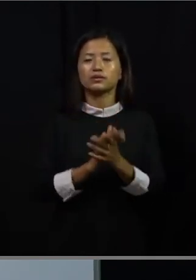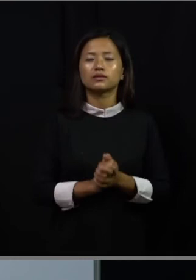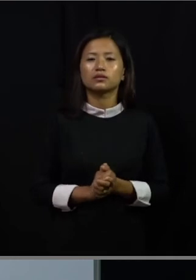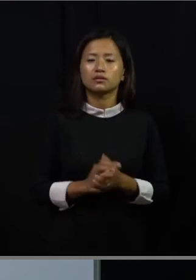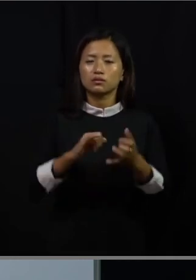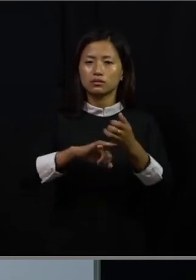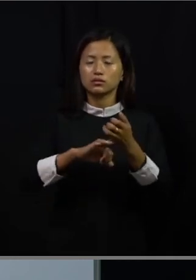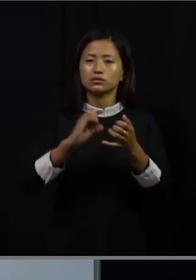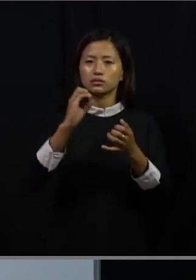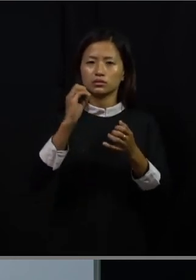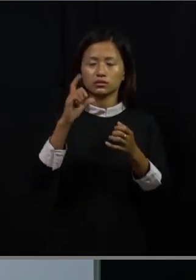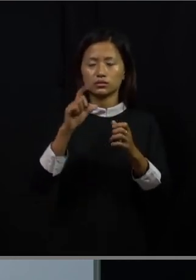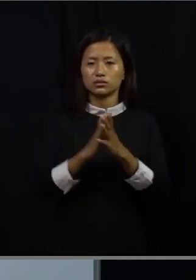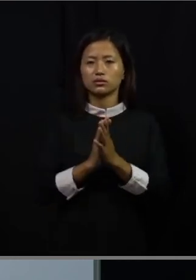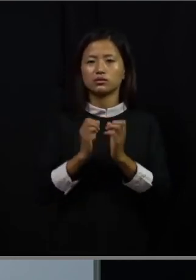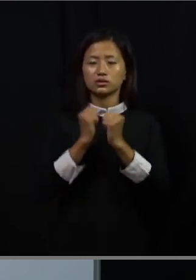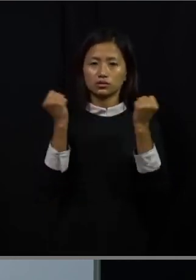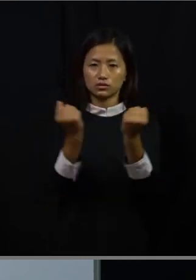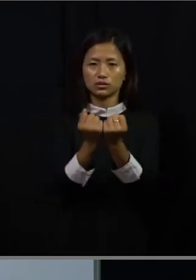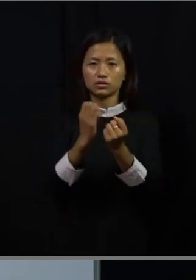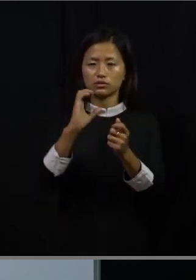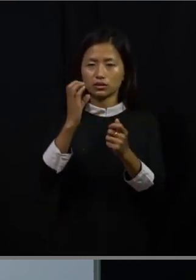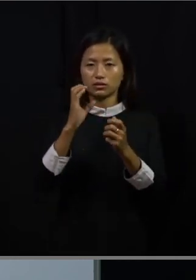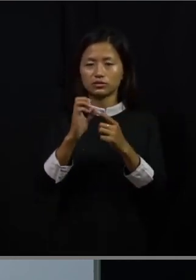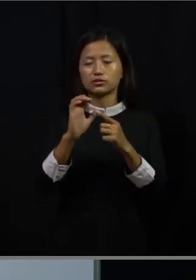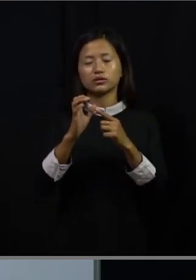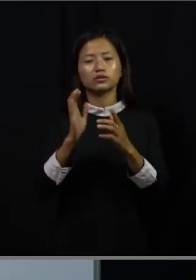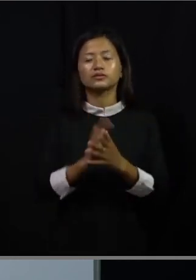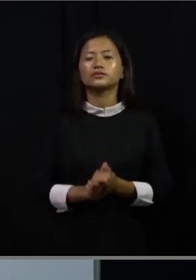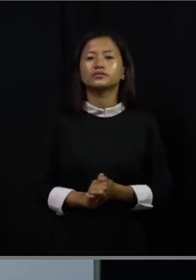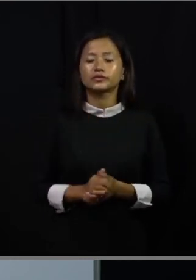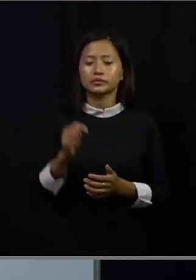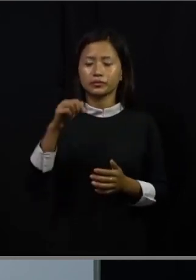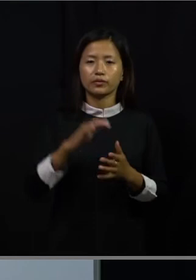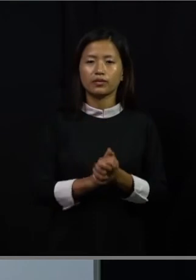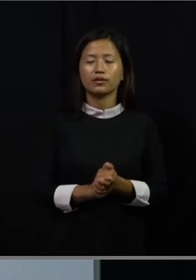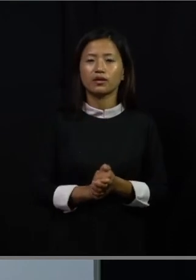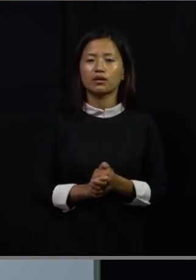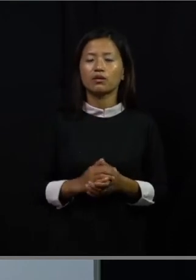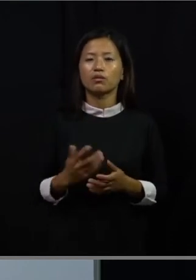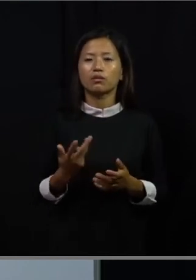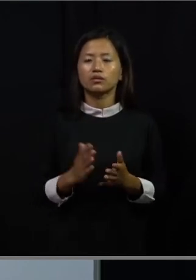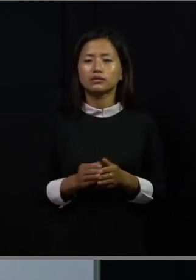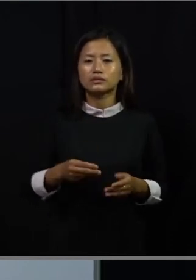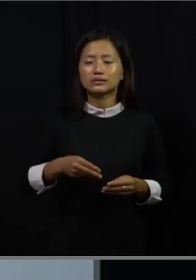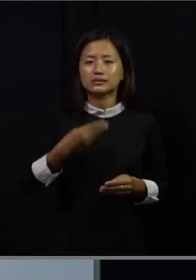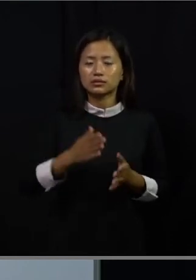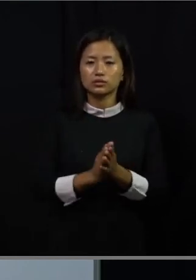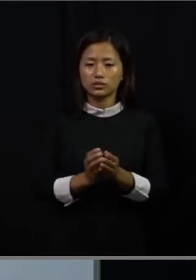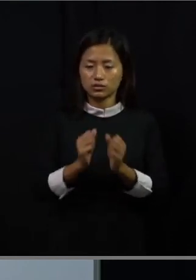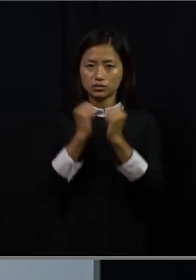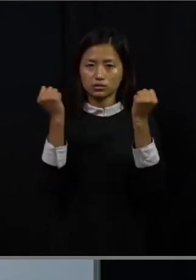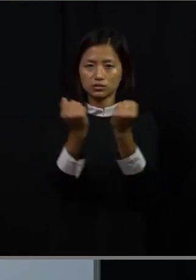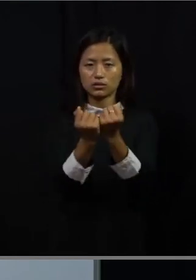is socio-cultural, okay, or the social-cultural anthropology, that is what they call here. Okay, so what does it deal here? It deals with